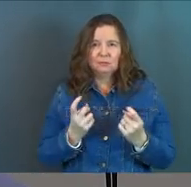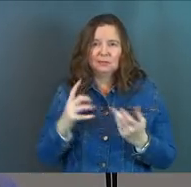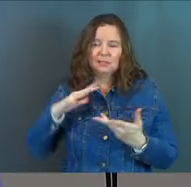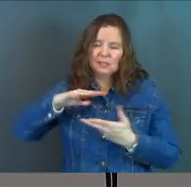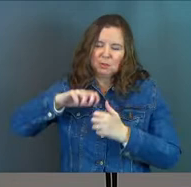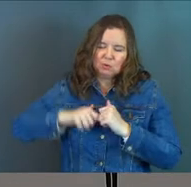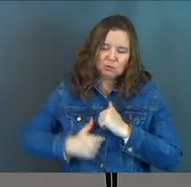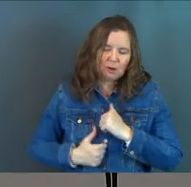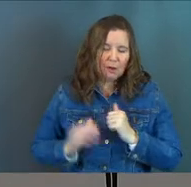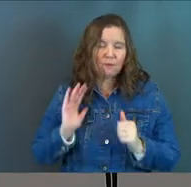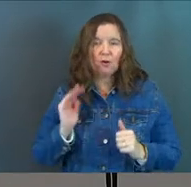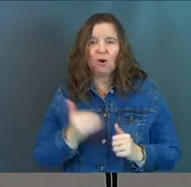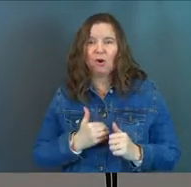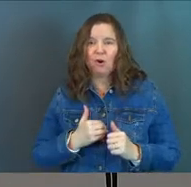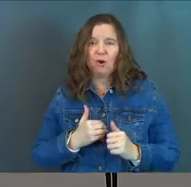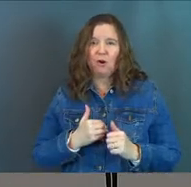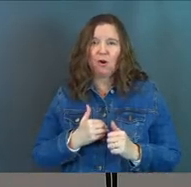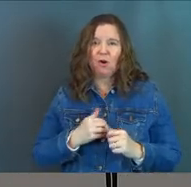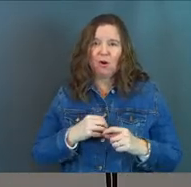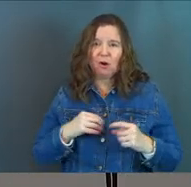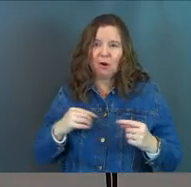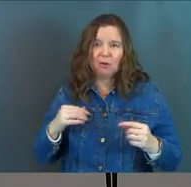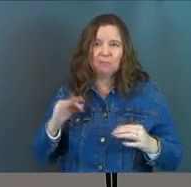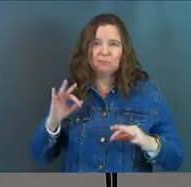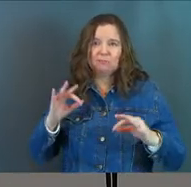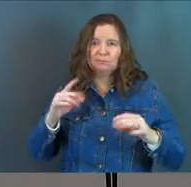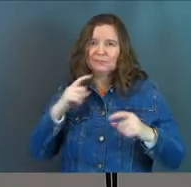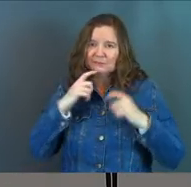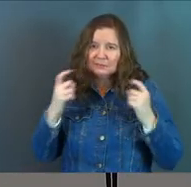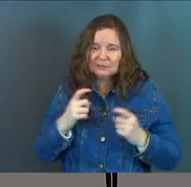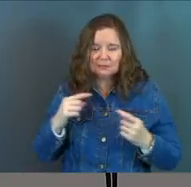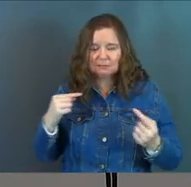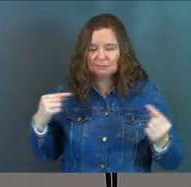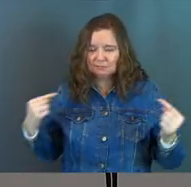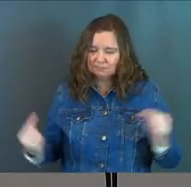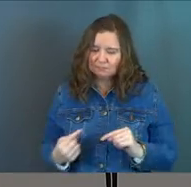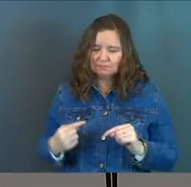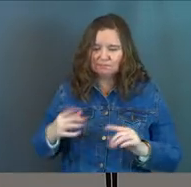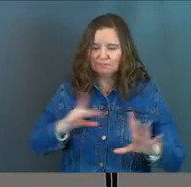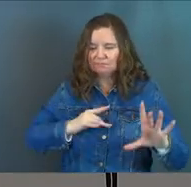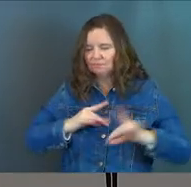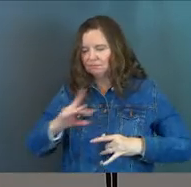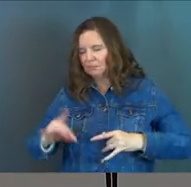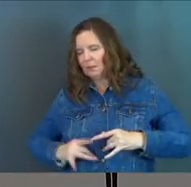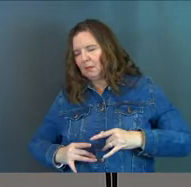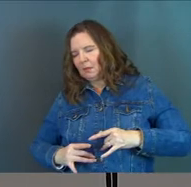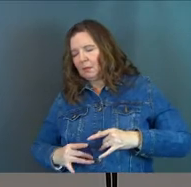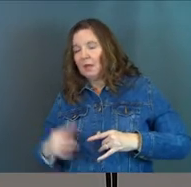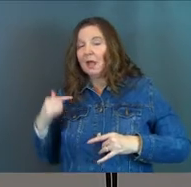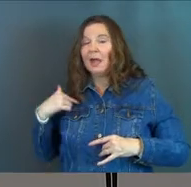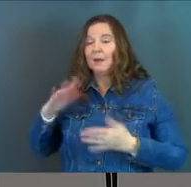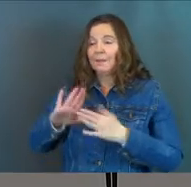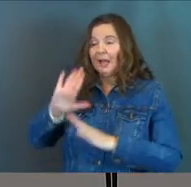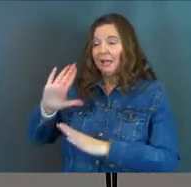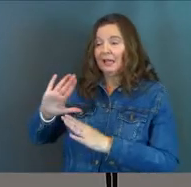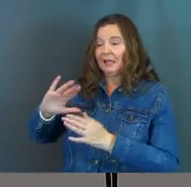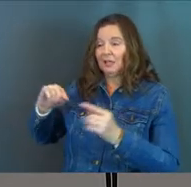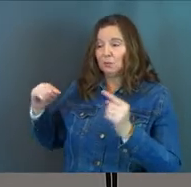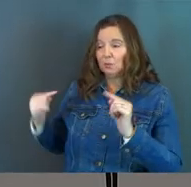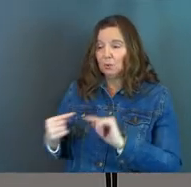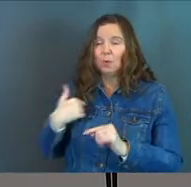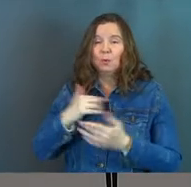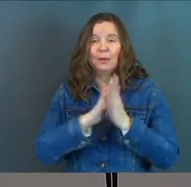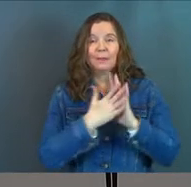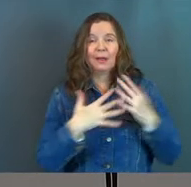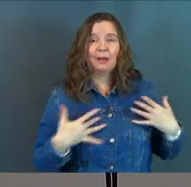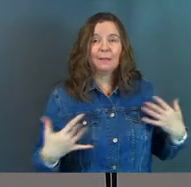crushed for our iniquities. The punishment that brought us peace, it was on him, and by his wounds, we are healed. We all